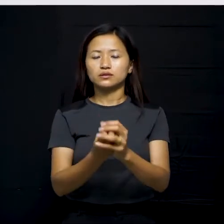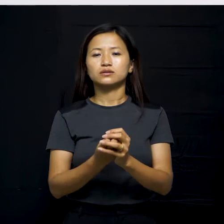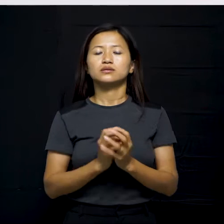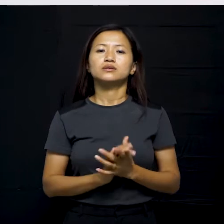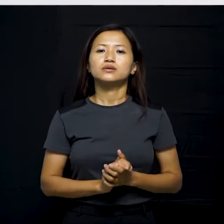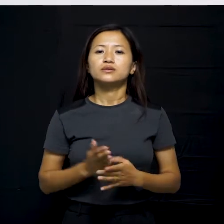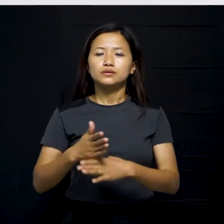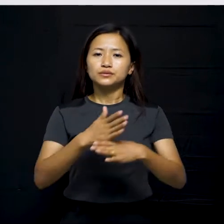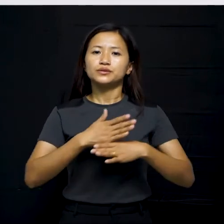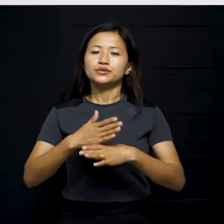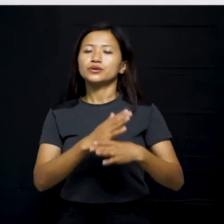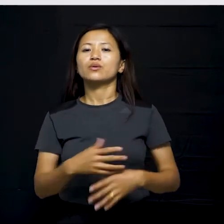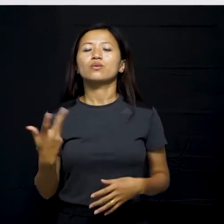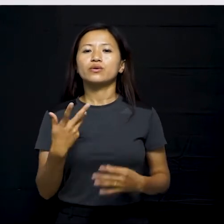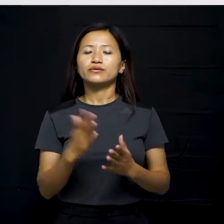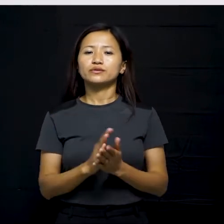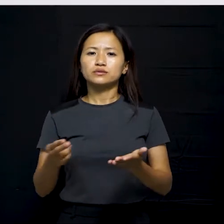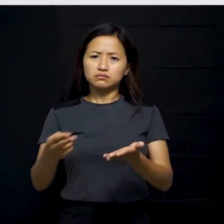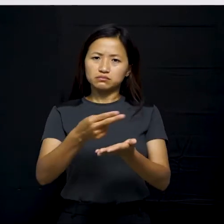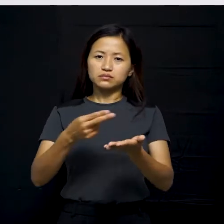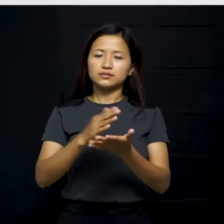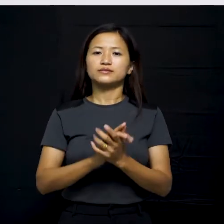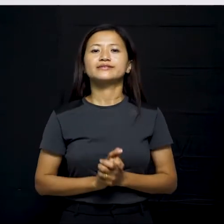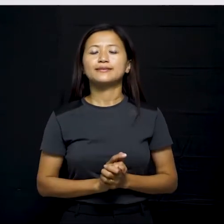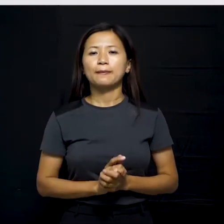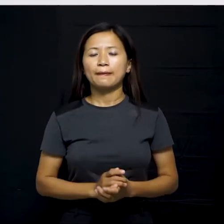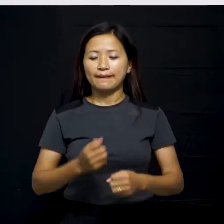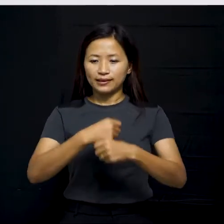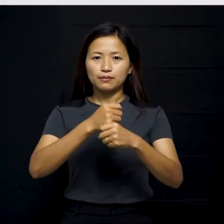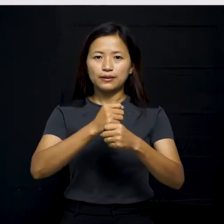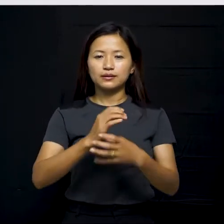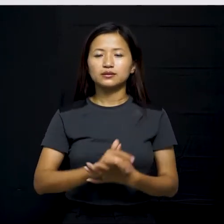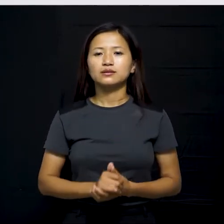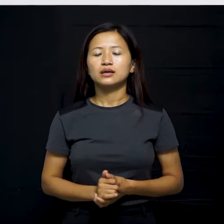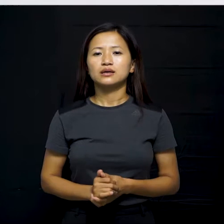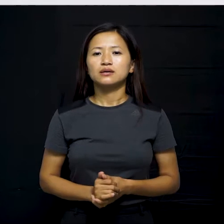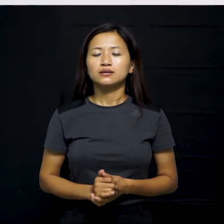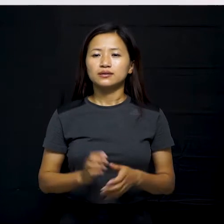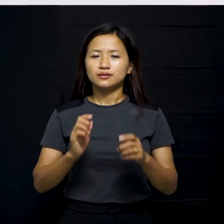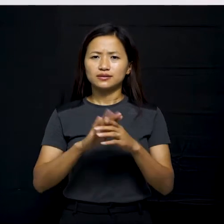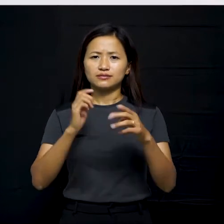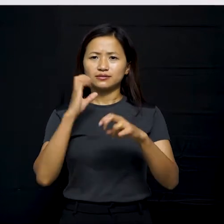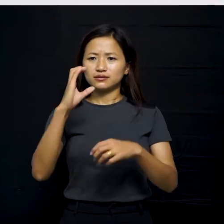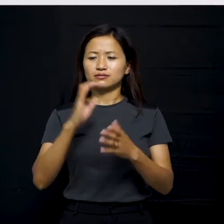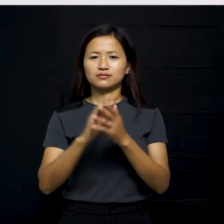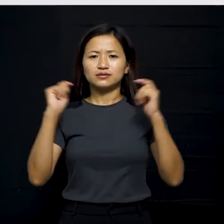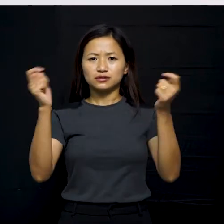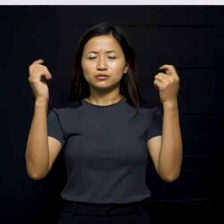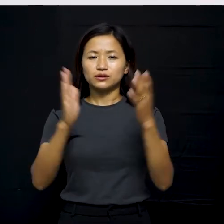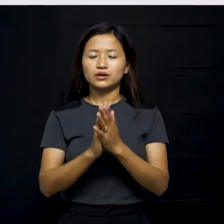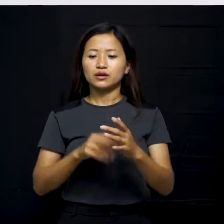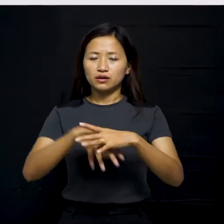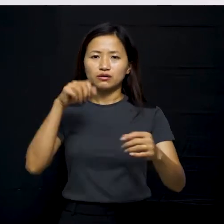to share whatever they have harvested, and they used to make a ceremony out of it. And some